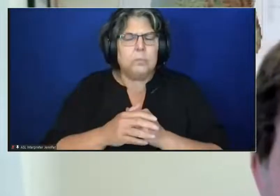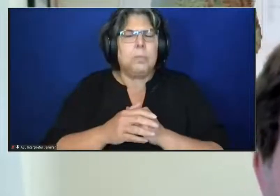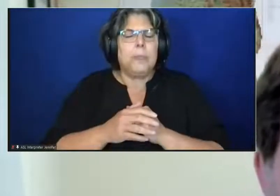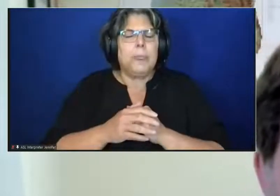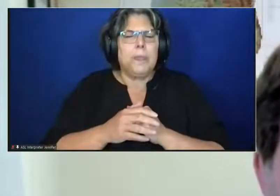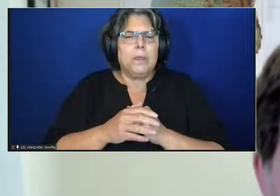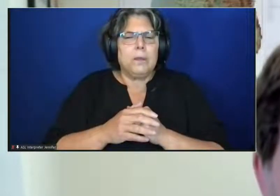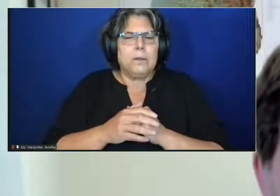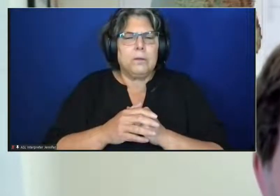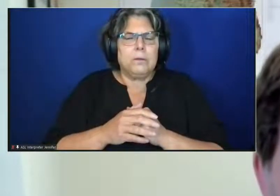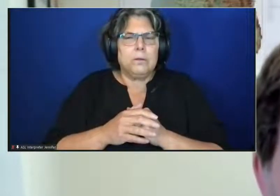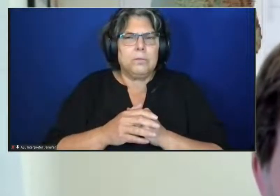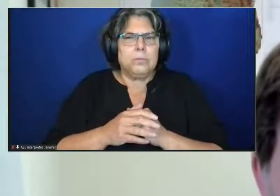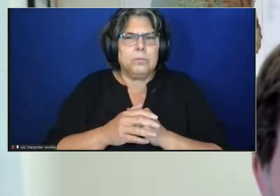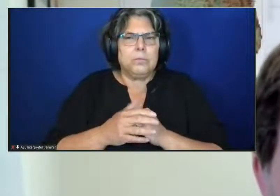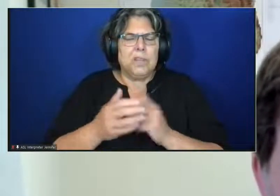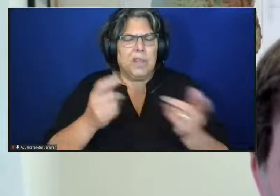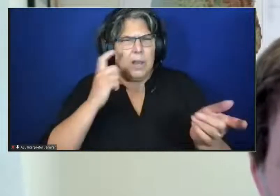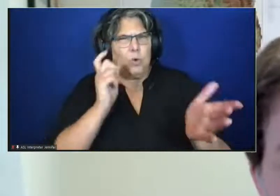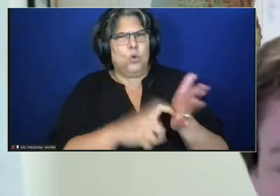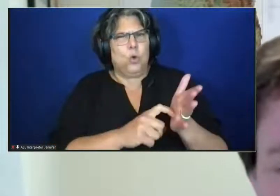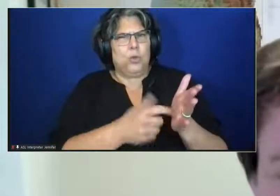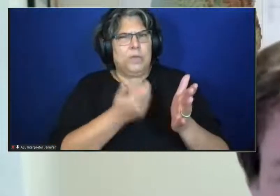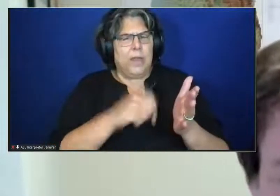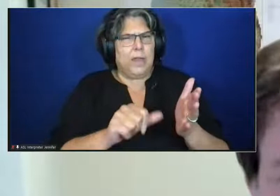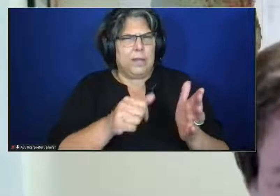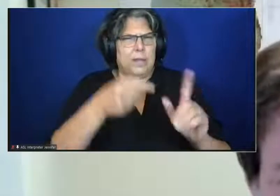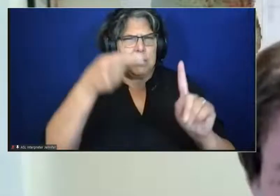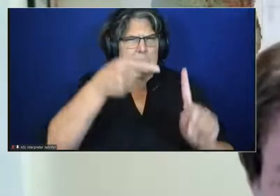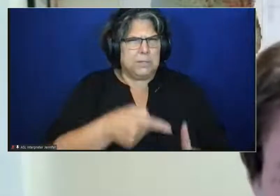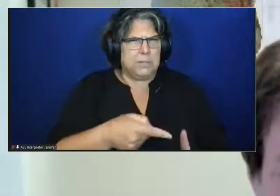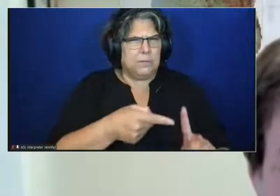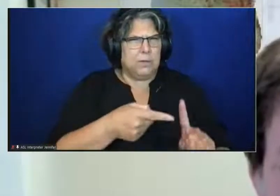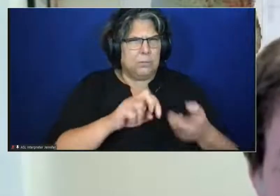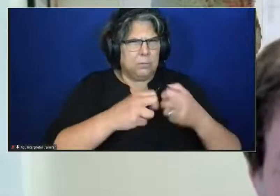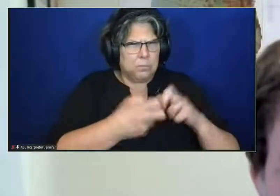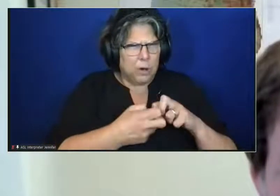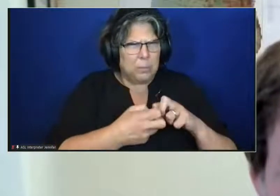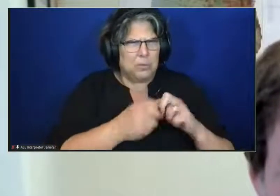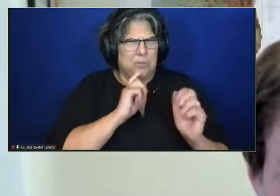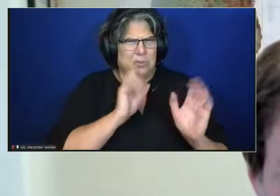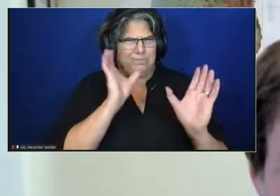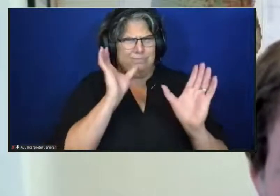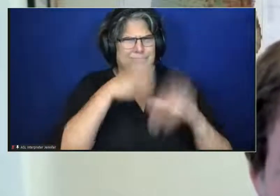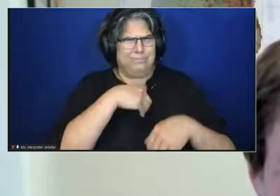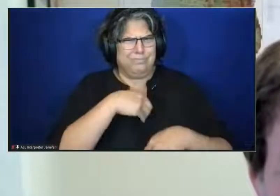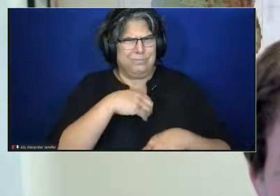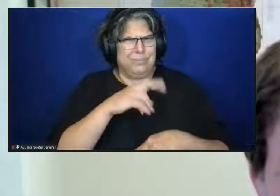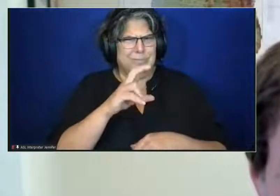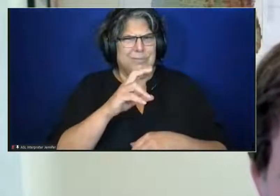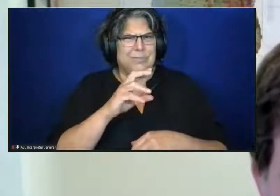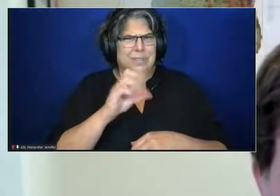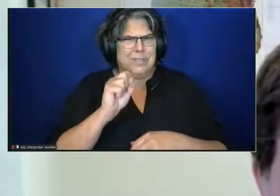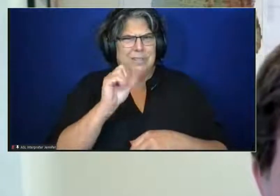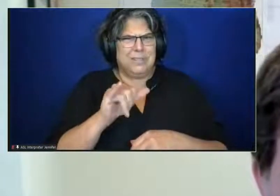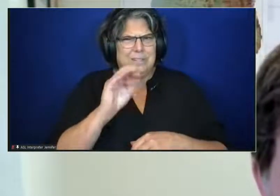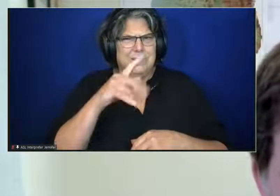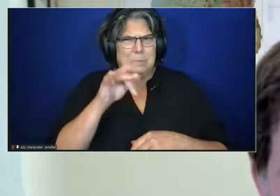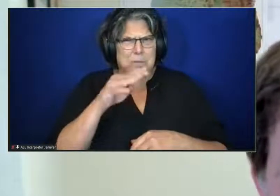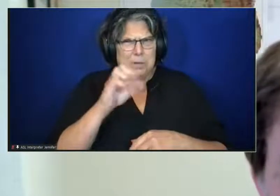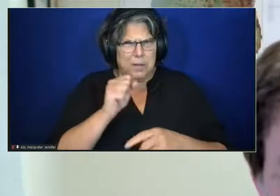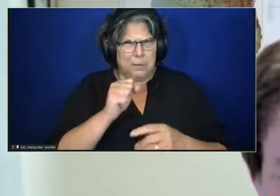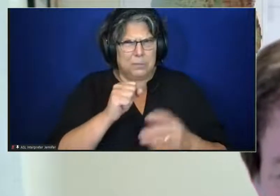grouping of symptoms or very unusual symptoms that come in through VSafe is also going to be